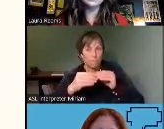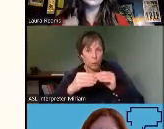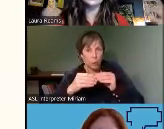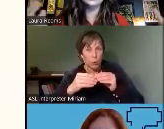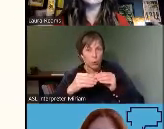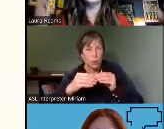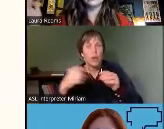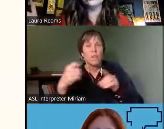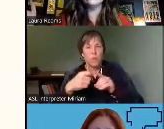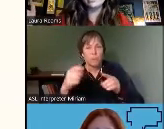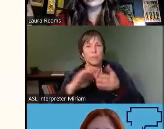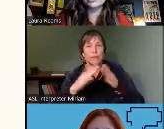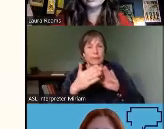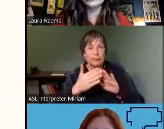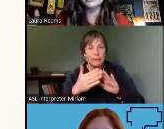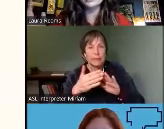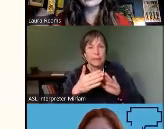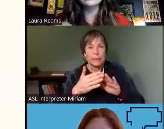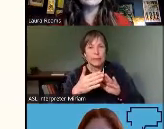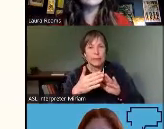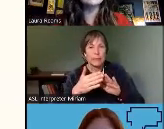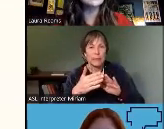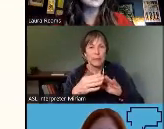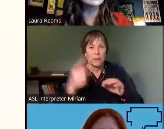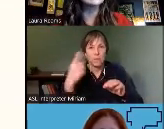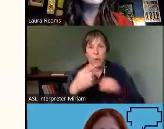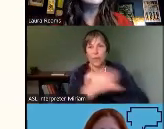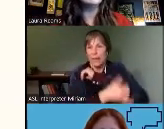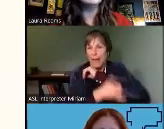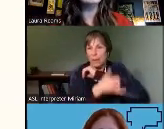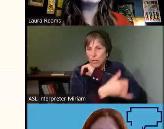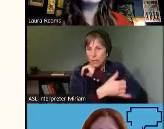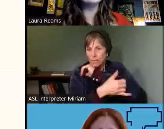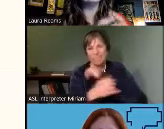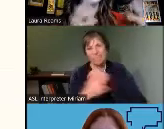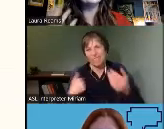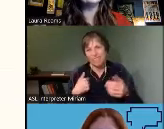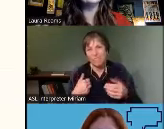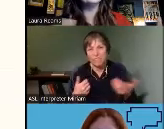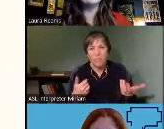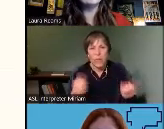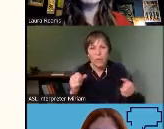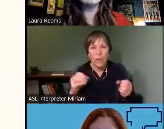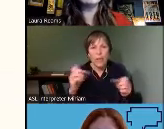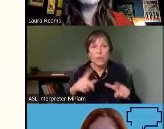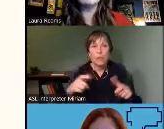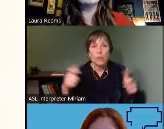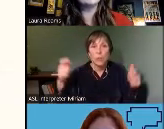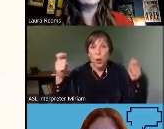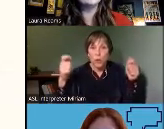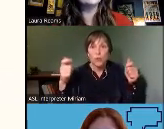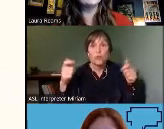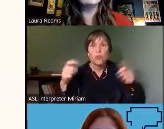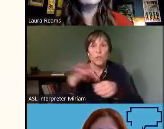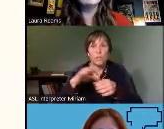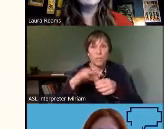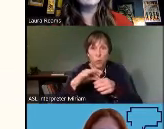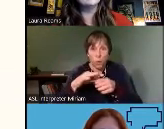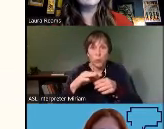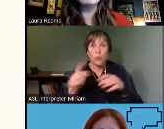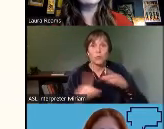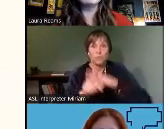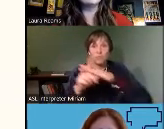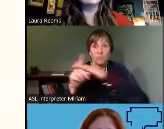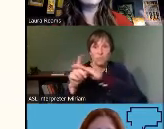by the city for prince george's county which we reside in um what that larger overall voter turnout percentage is